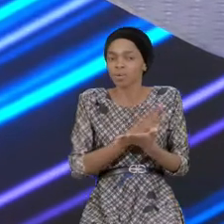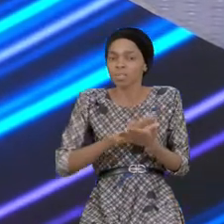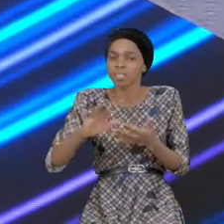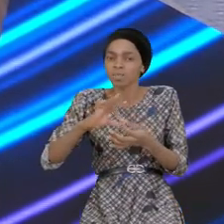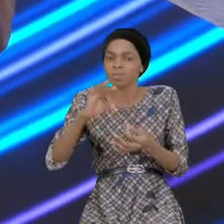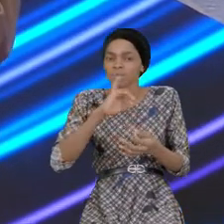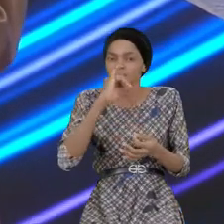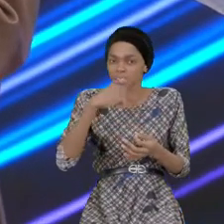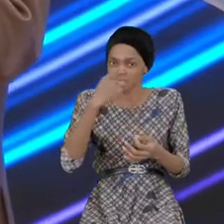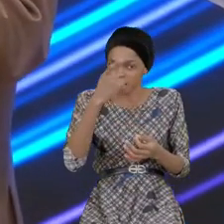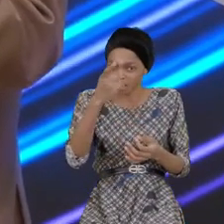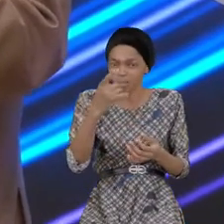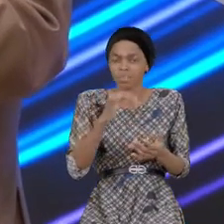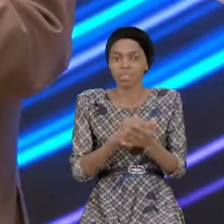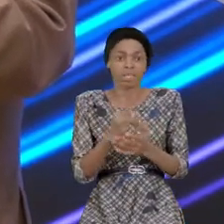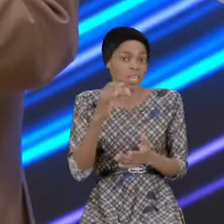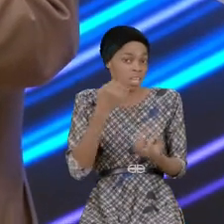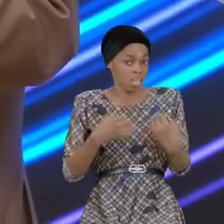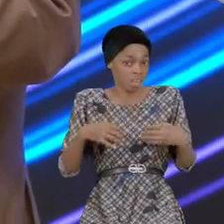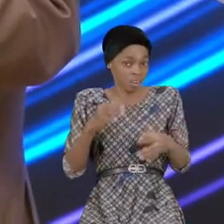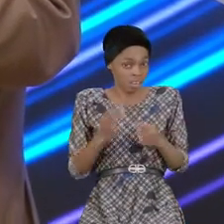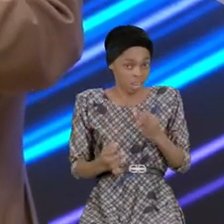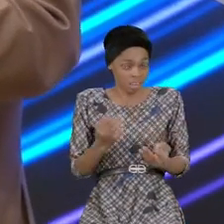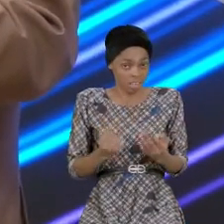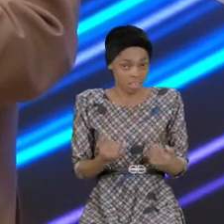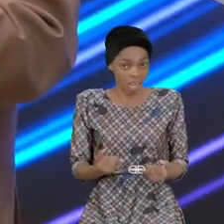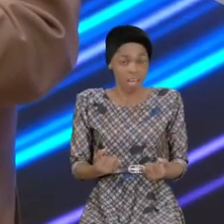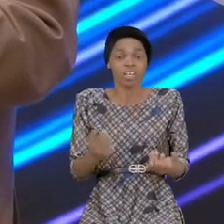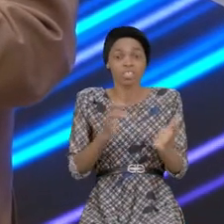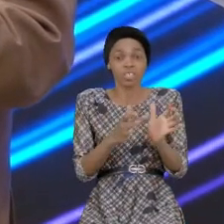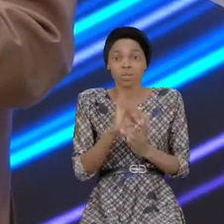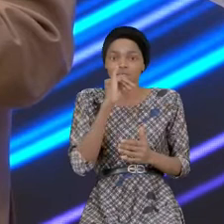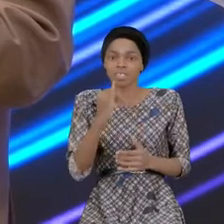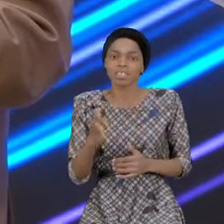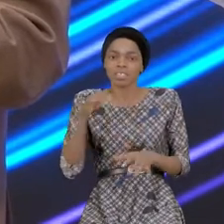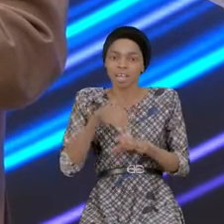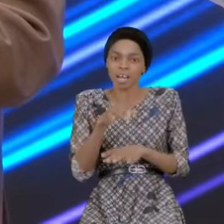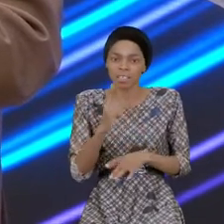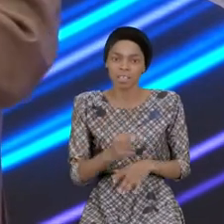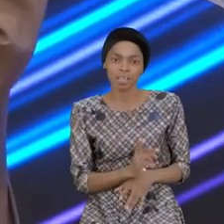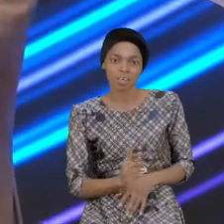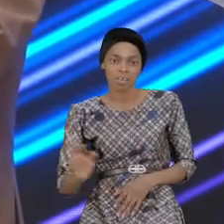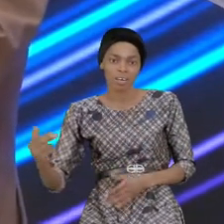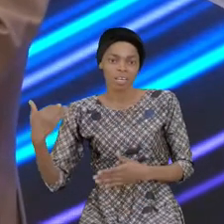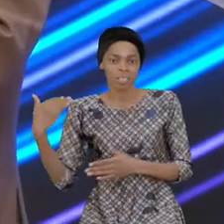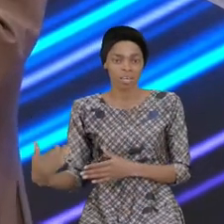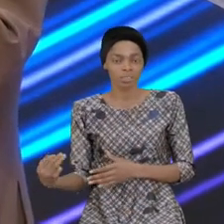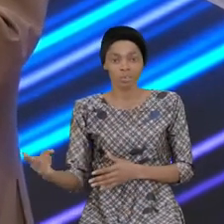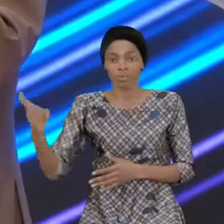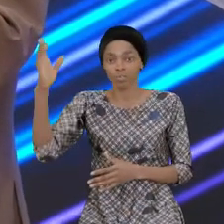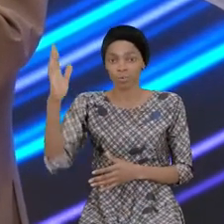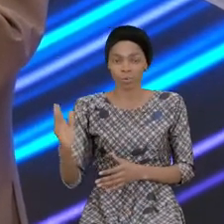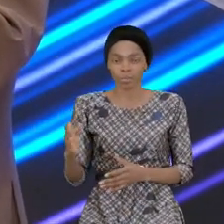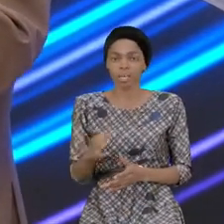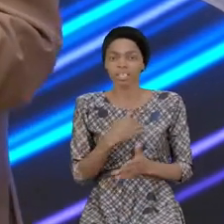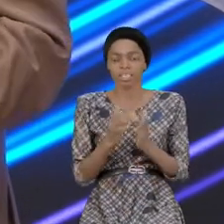even Jesus now, Christ, is at the right hand of God, is interceding for you, and he makes your